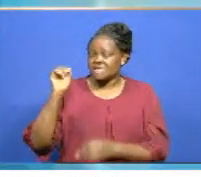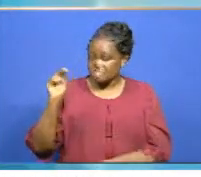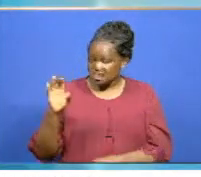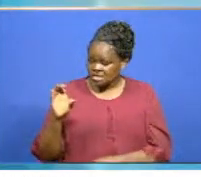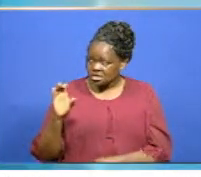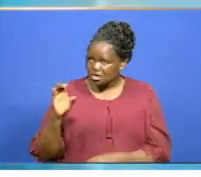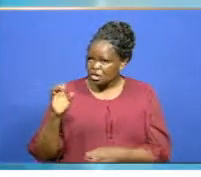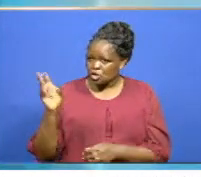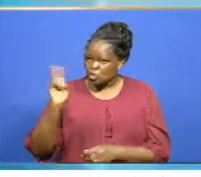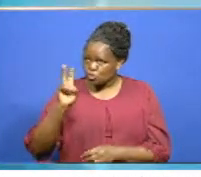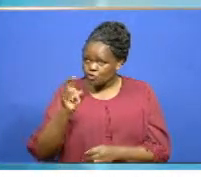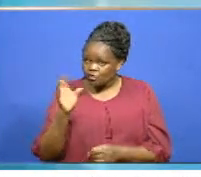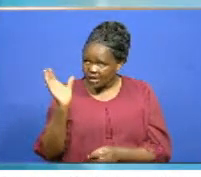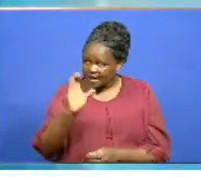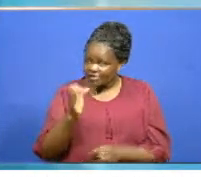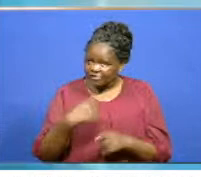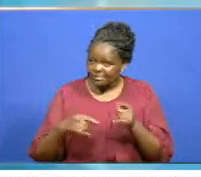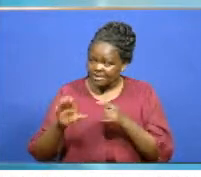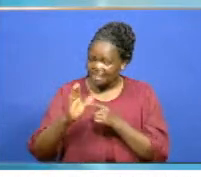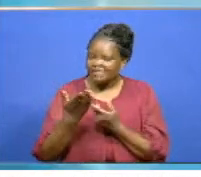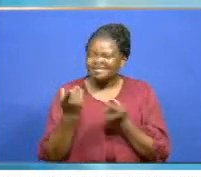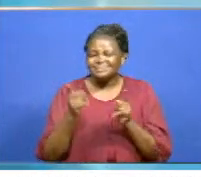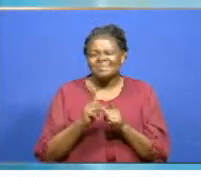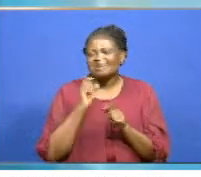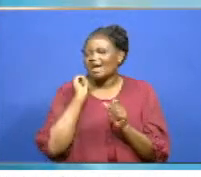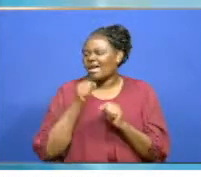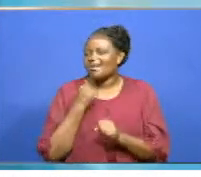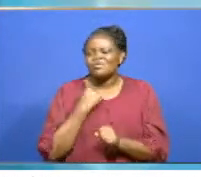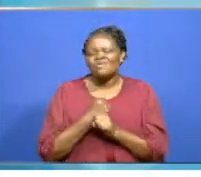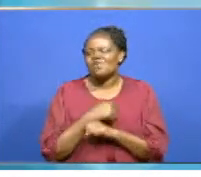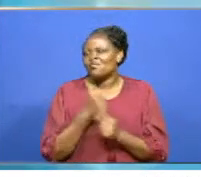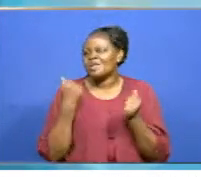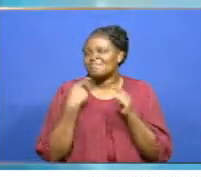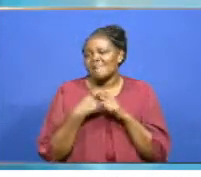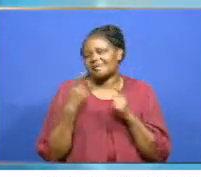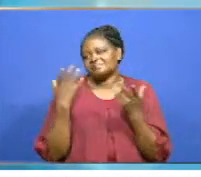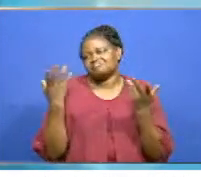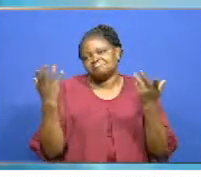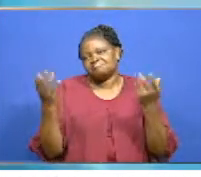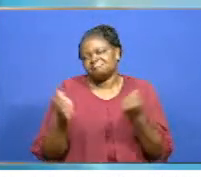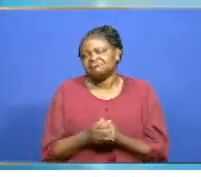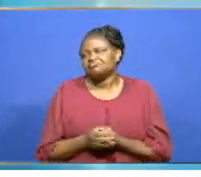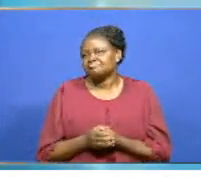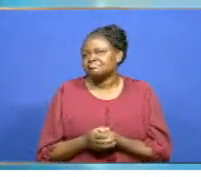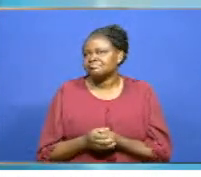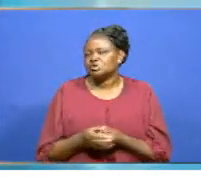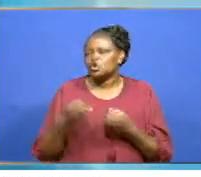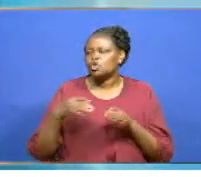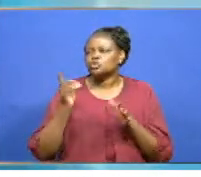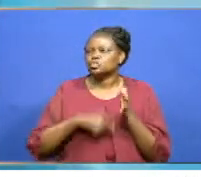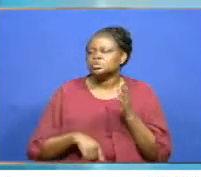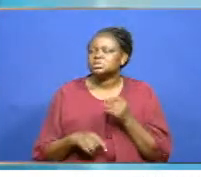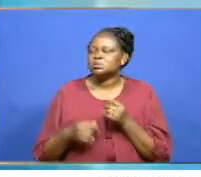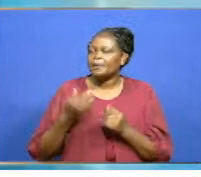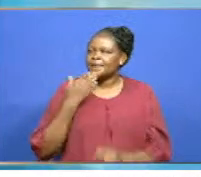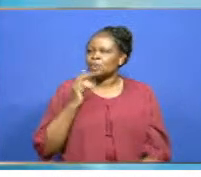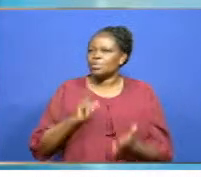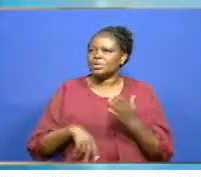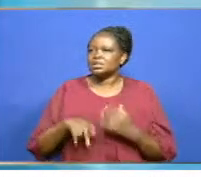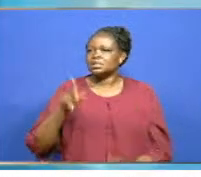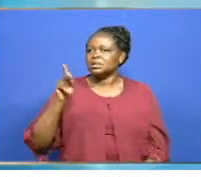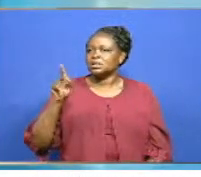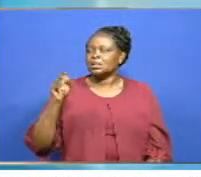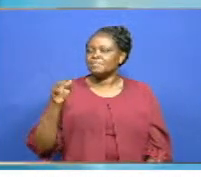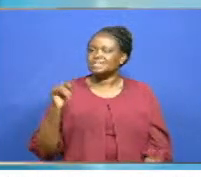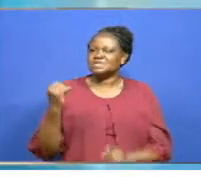candidate locally from Kabuchai, they will still perform very well. But at what loss? So in Kabuchai, it is different.